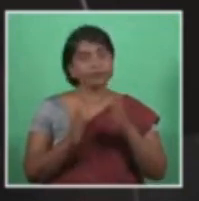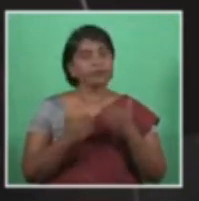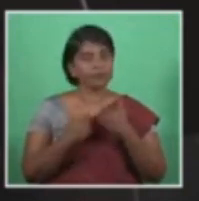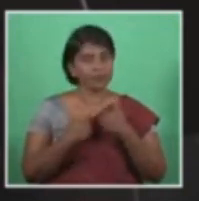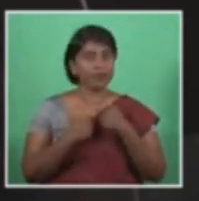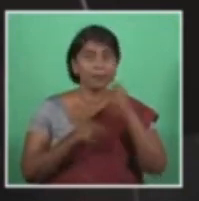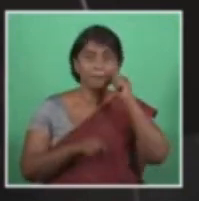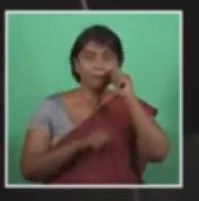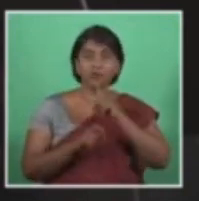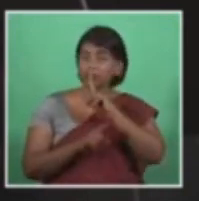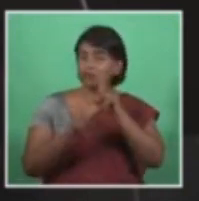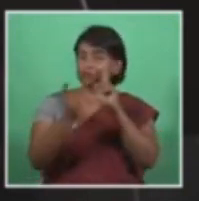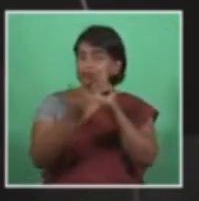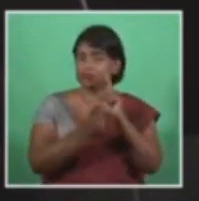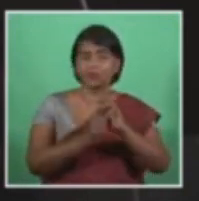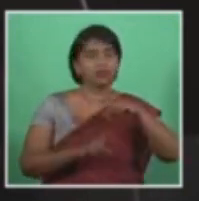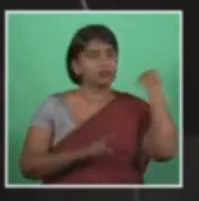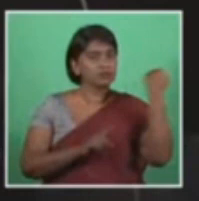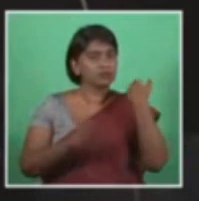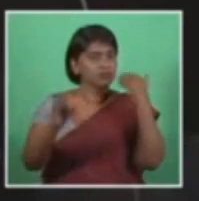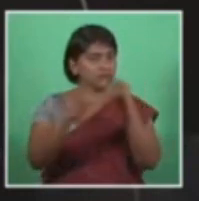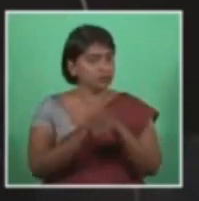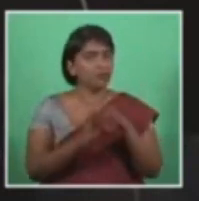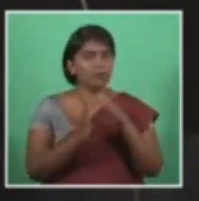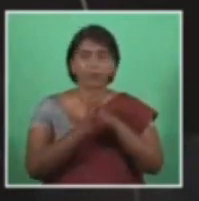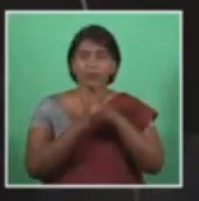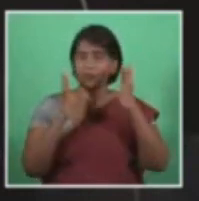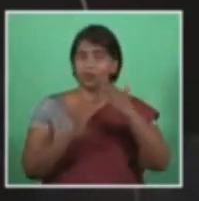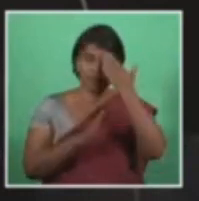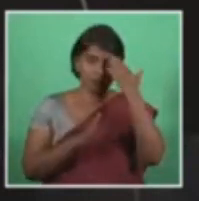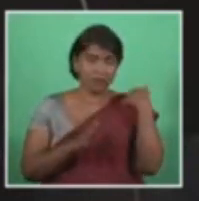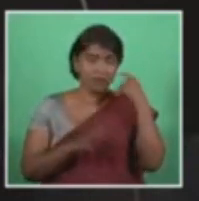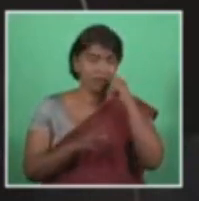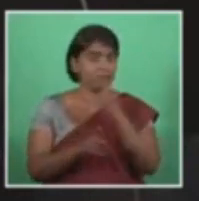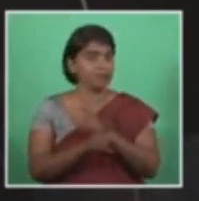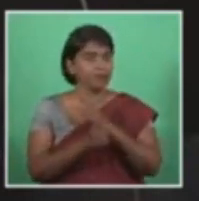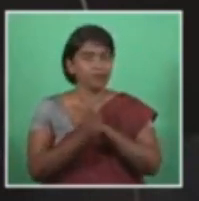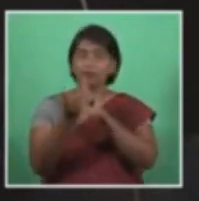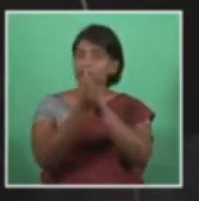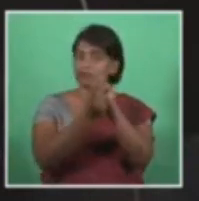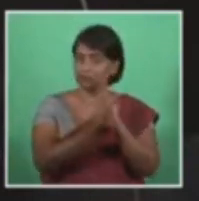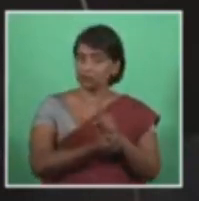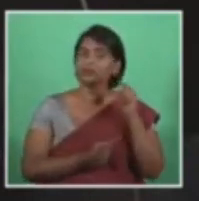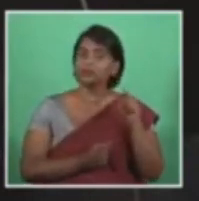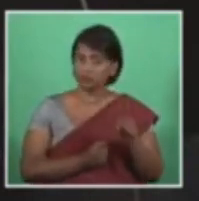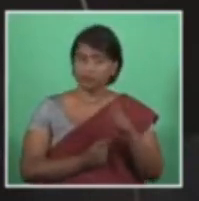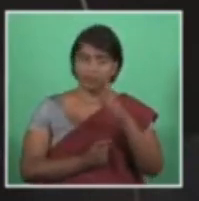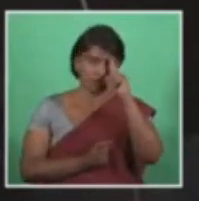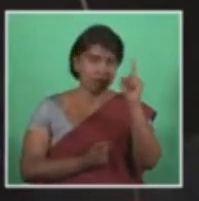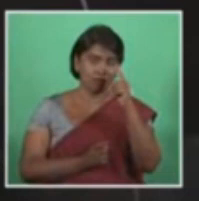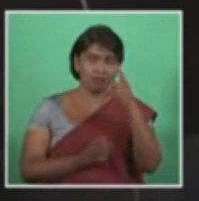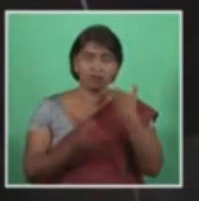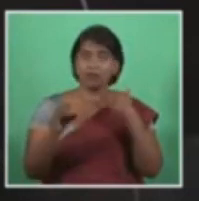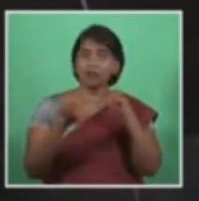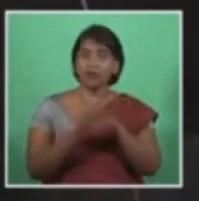for any meeting especially when we meet parents and teachers The issue of drug addiction has come up. It's a